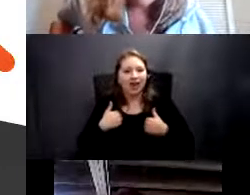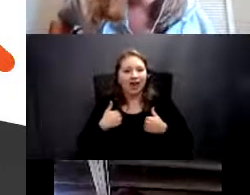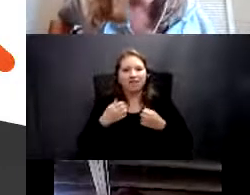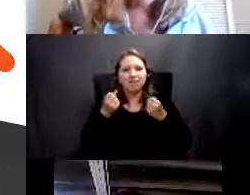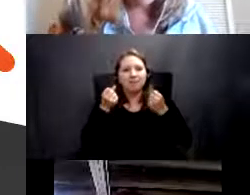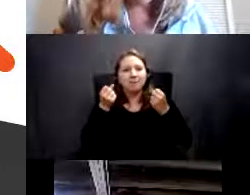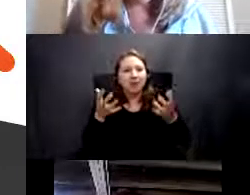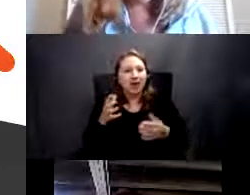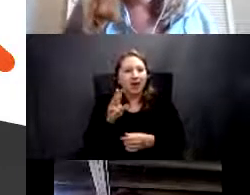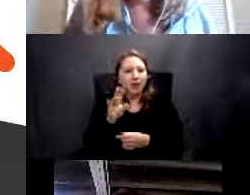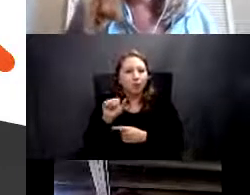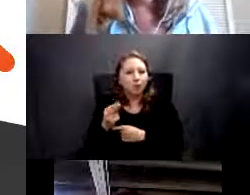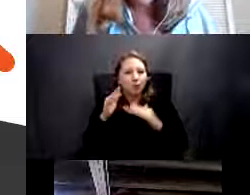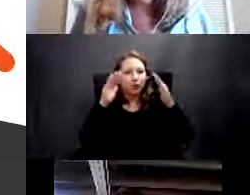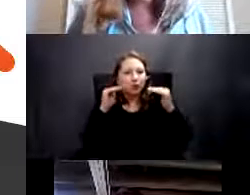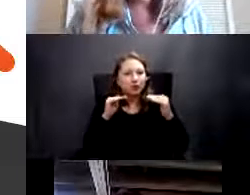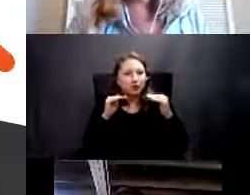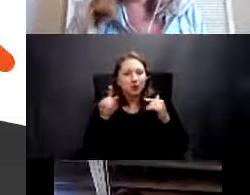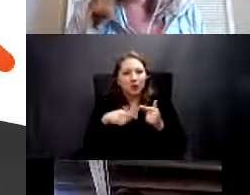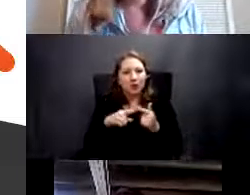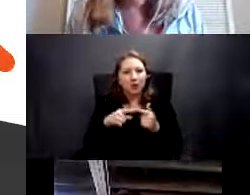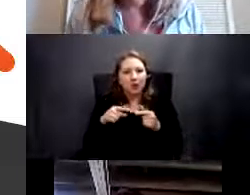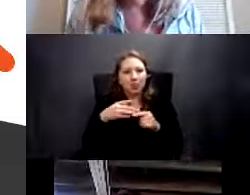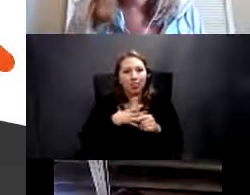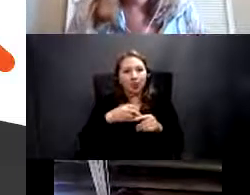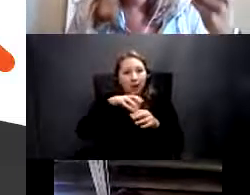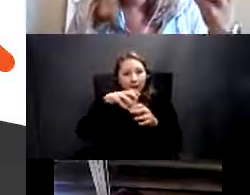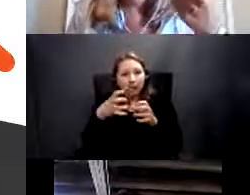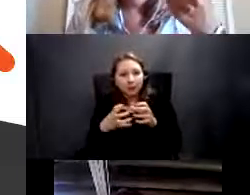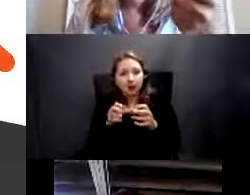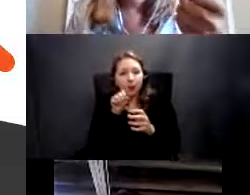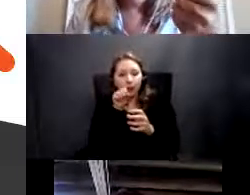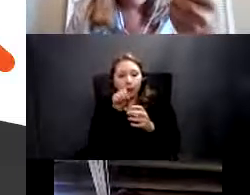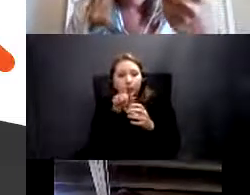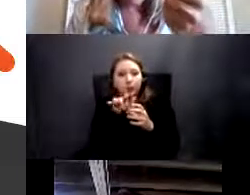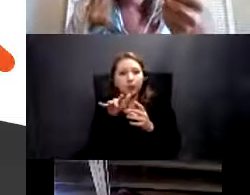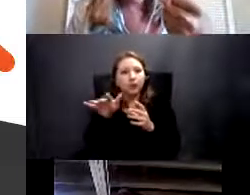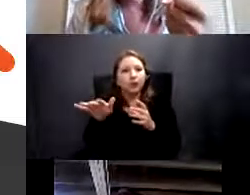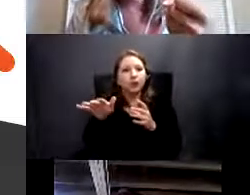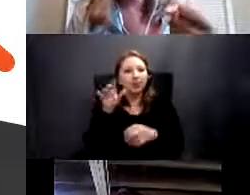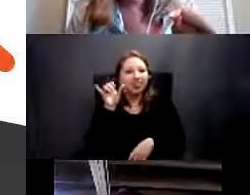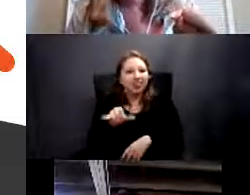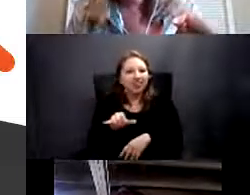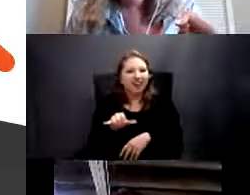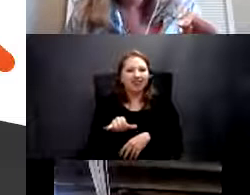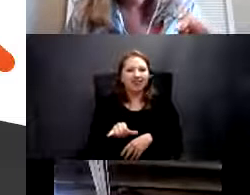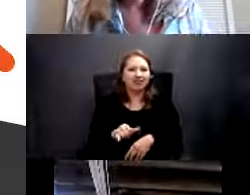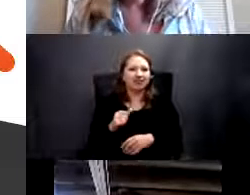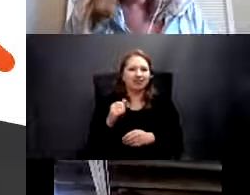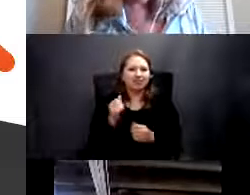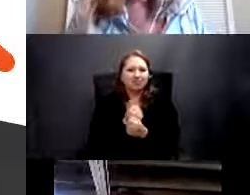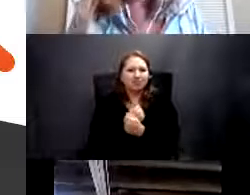in them, and they are the purest form of unconditional love when they're in the chubby little fist of a little